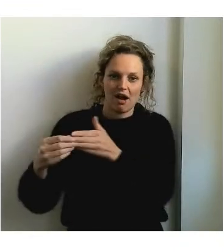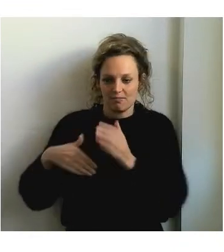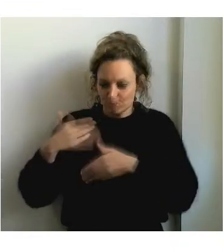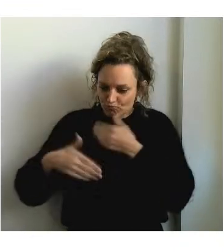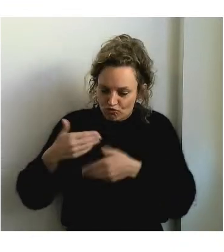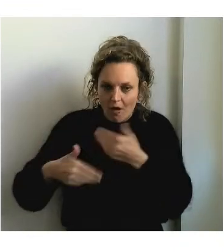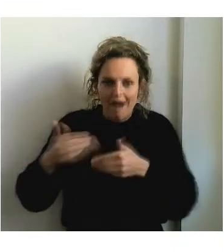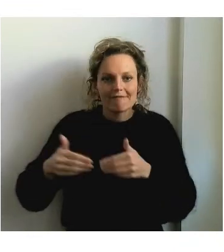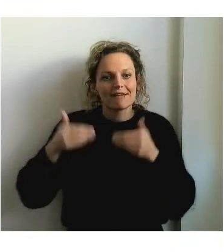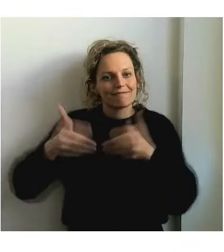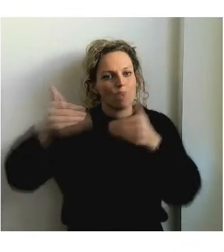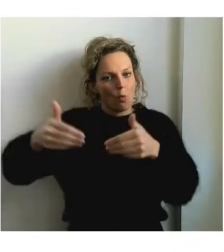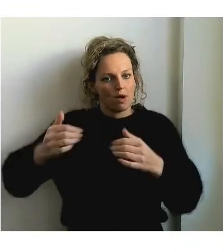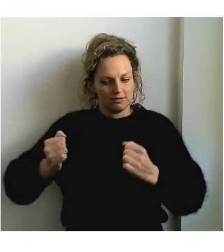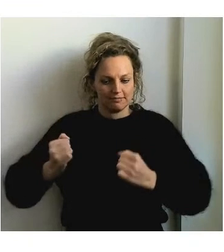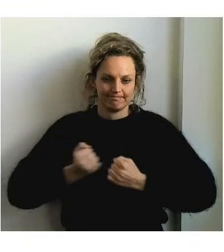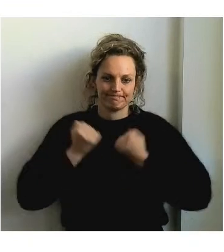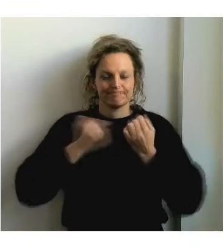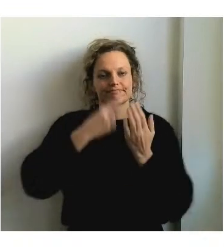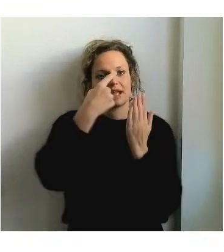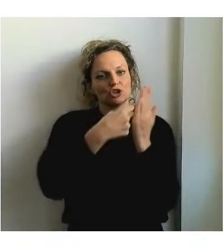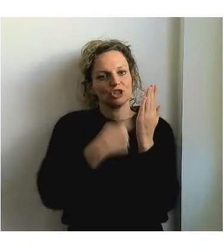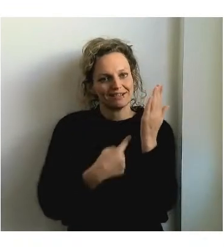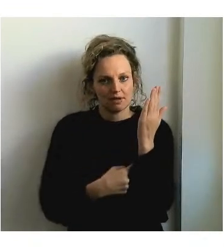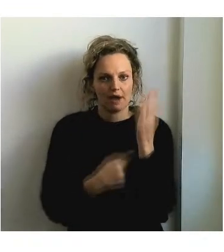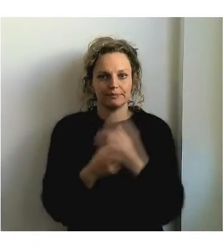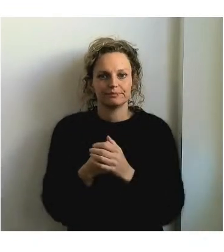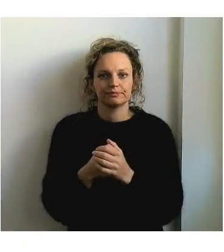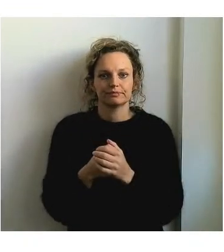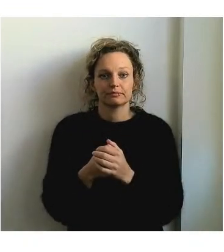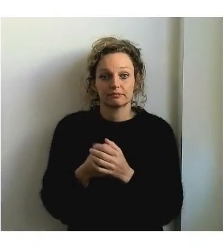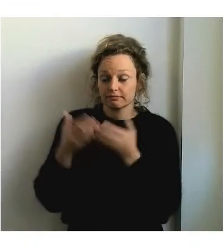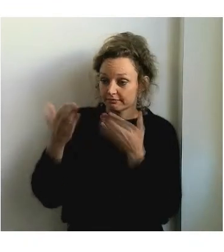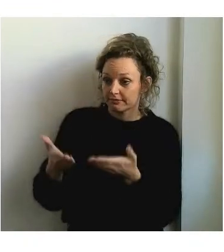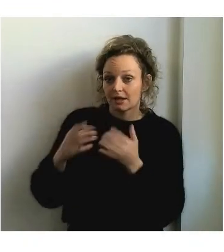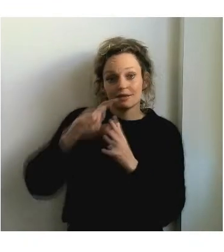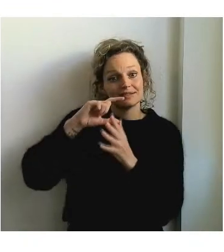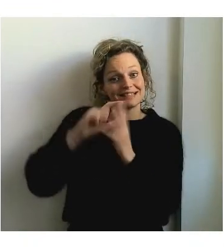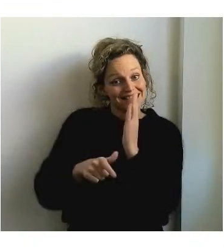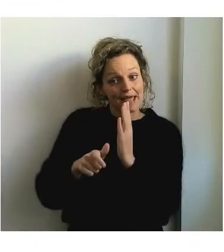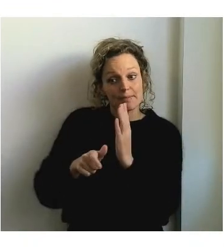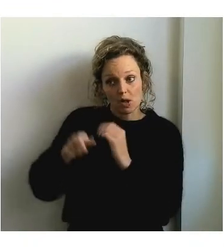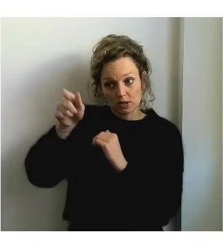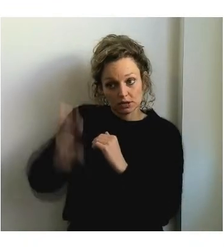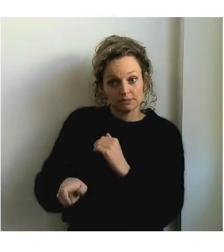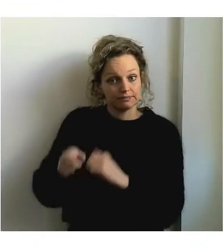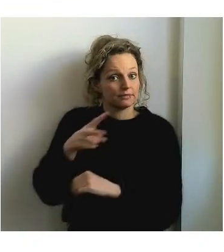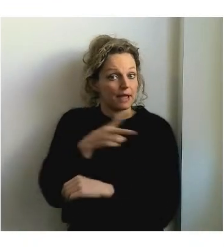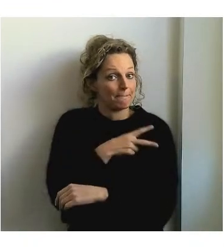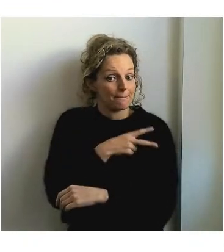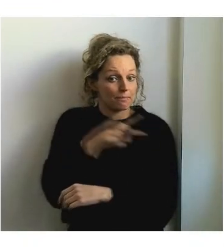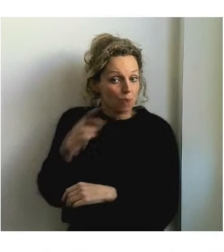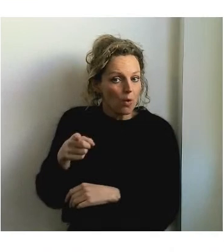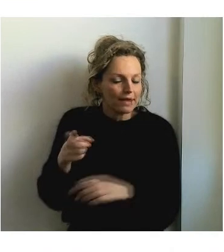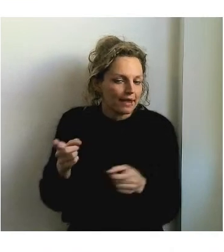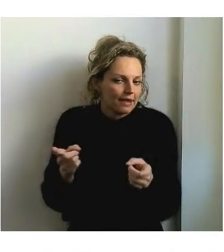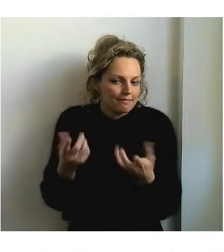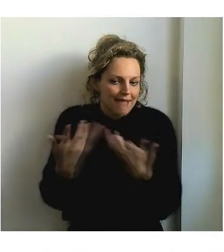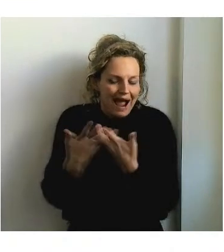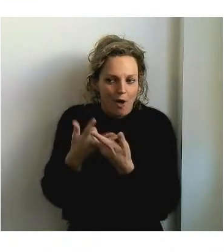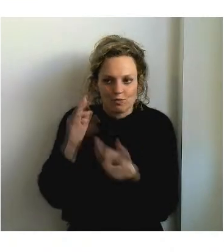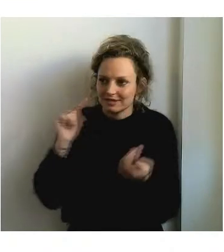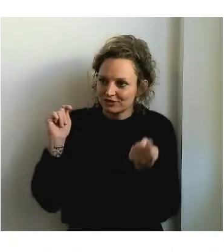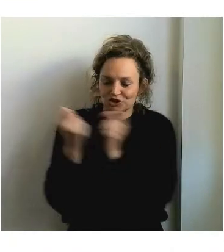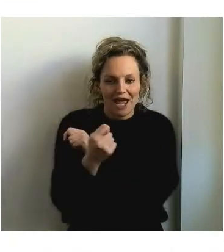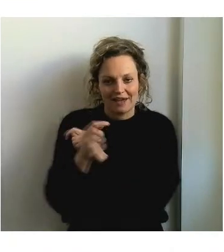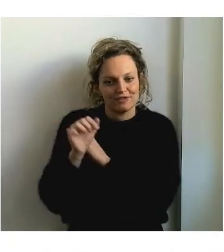this agenda. But as a disabled employee, what difference has this made to you is my first